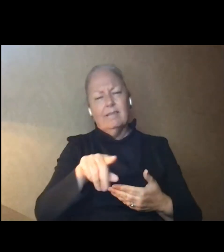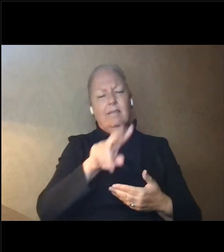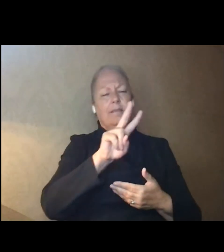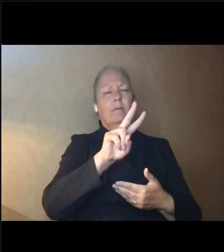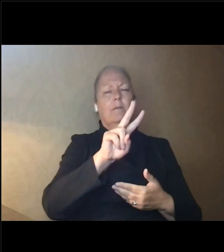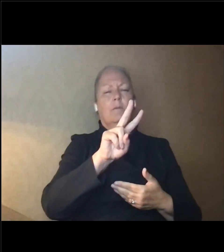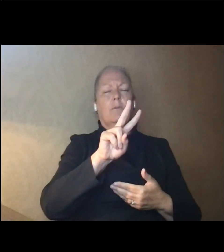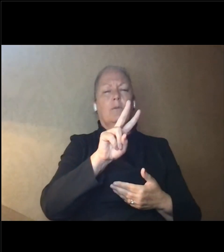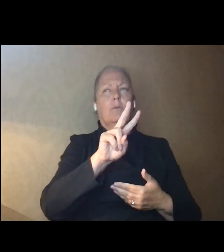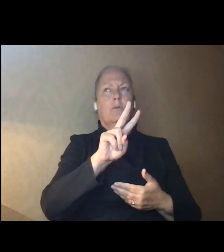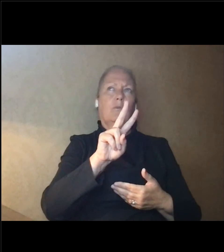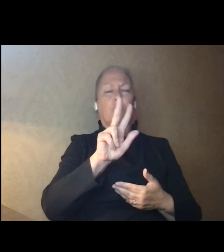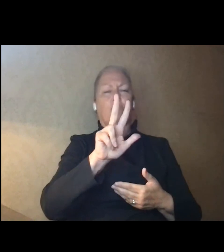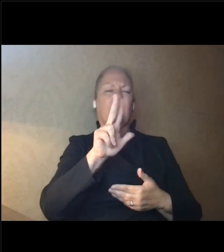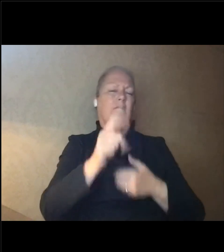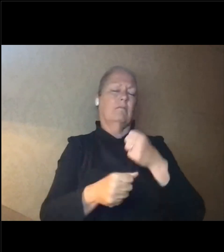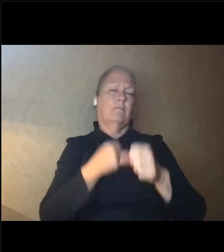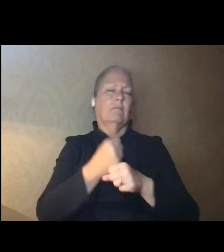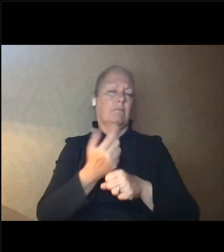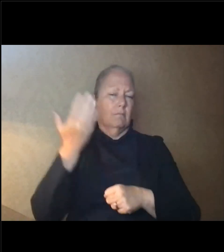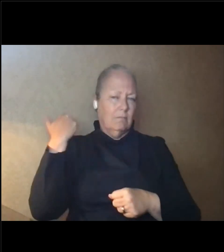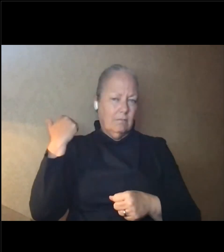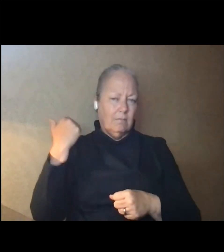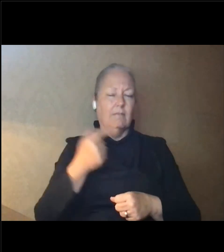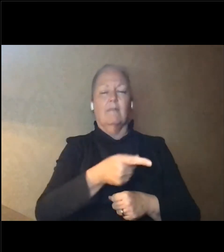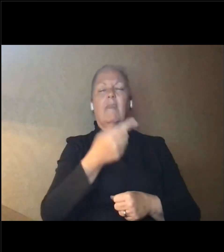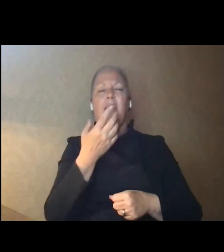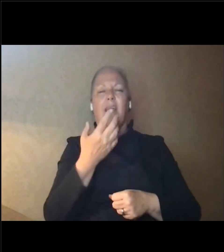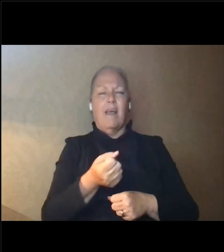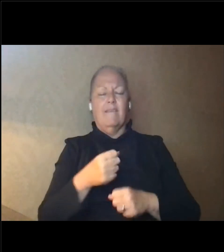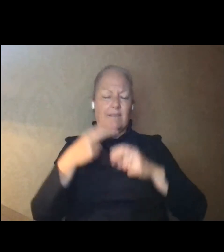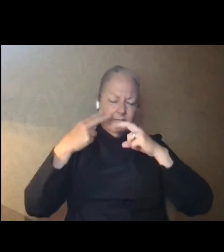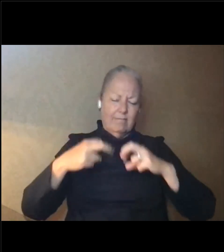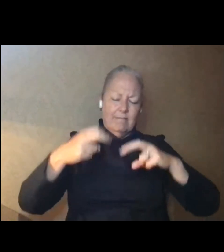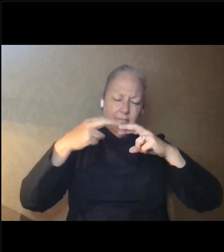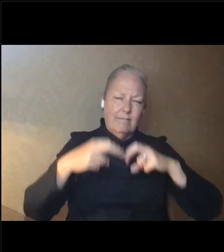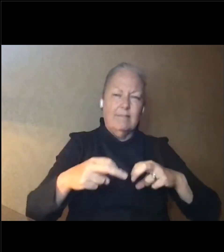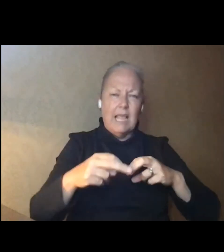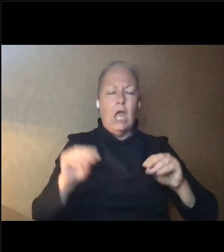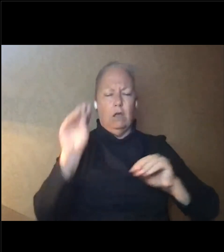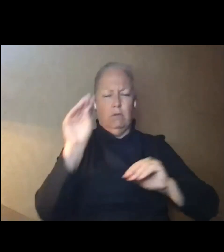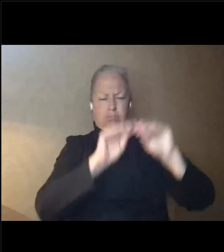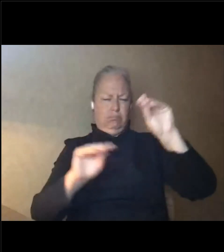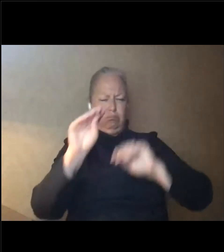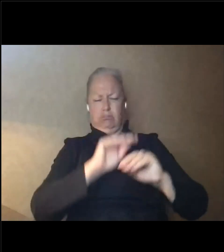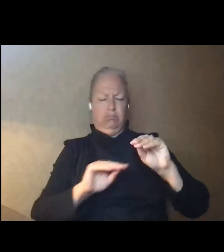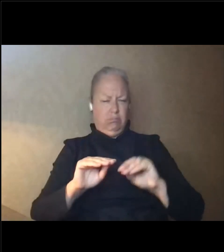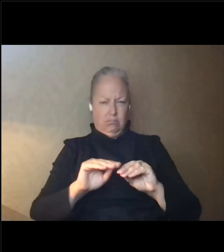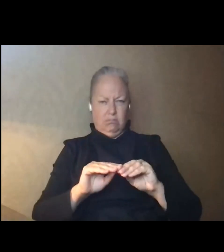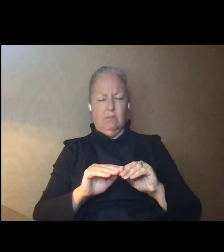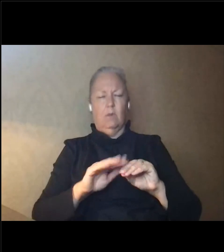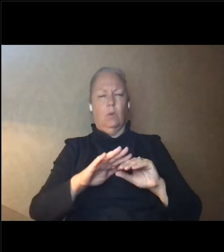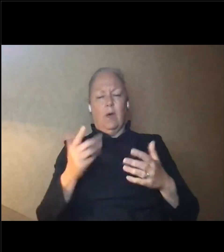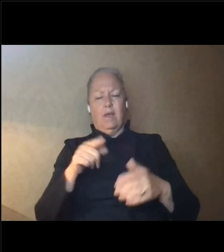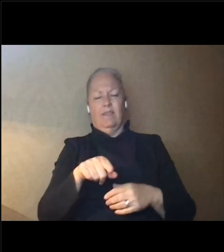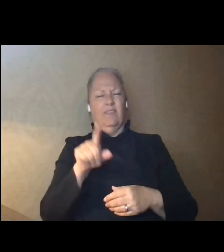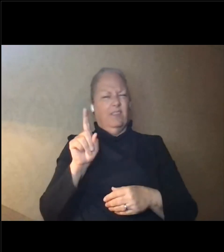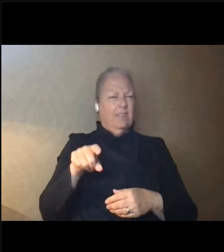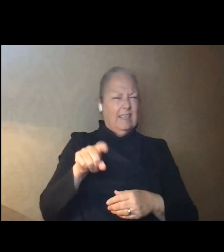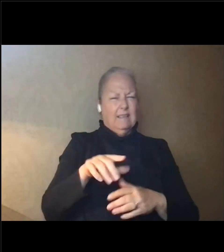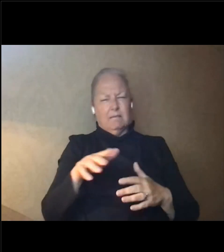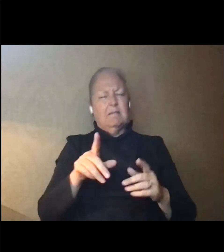a much awaited baseline data on estimated rehabilitation needs, and it was published by WHO.